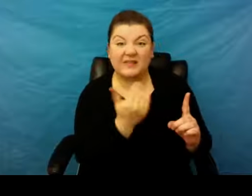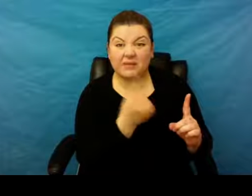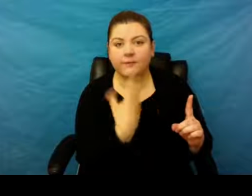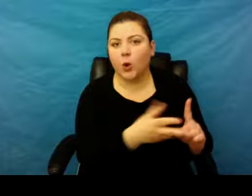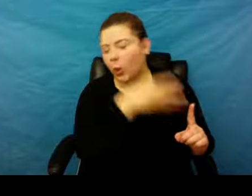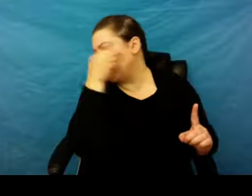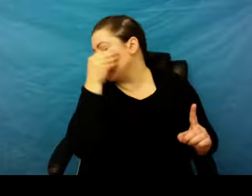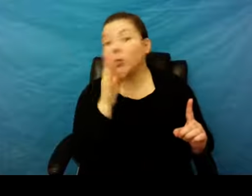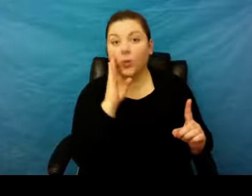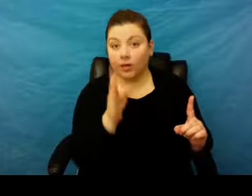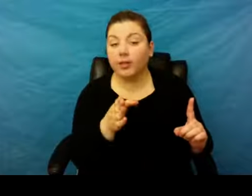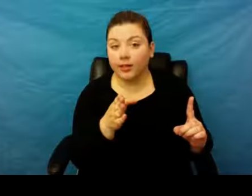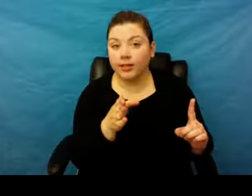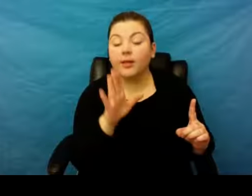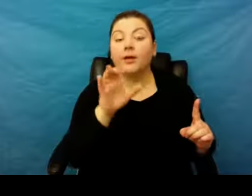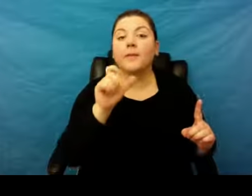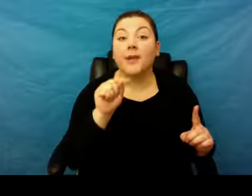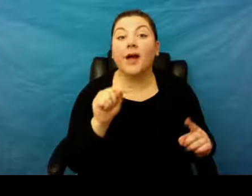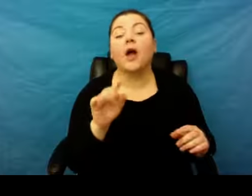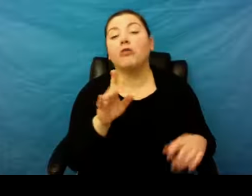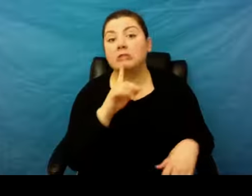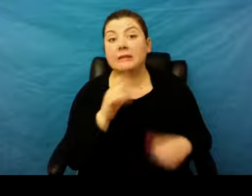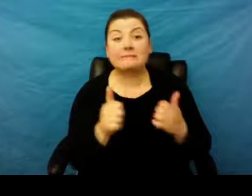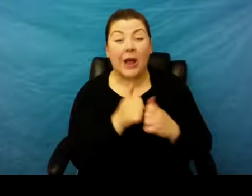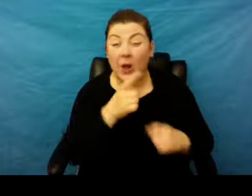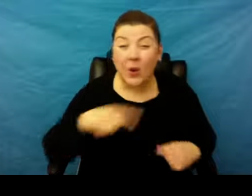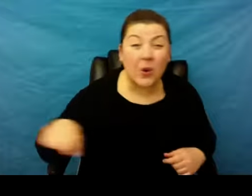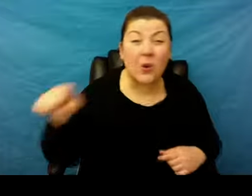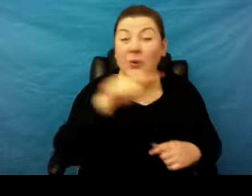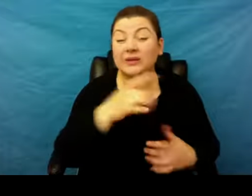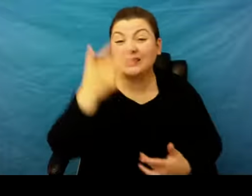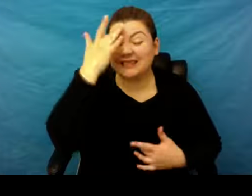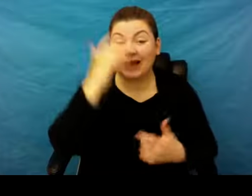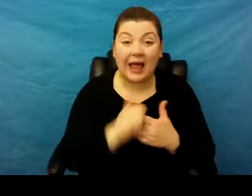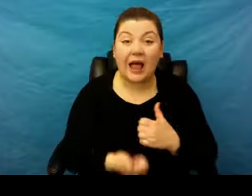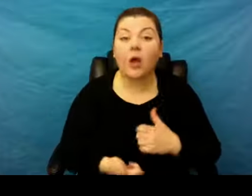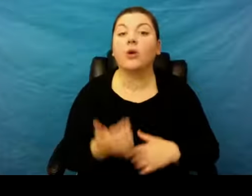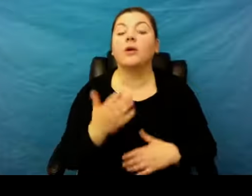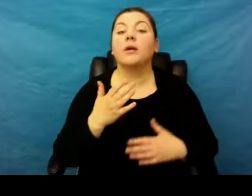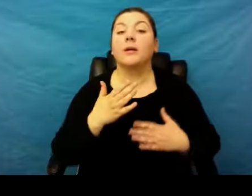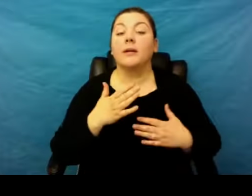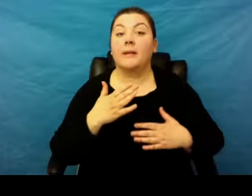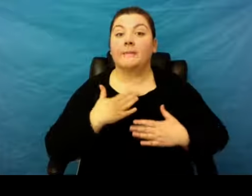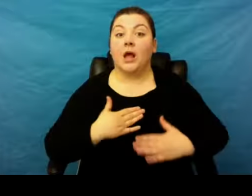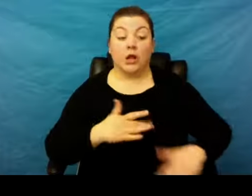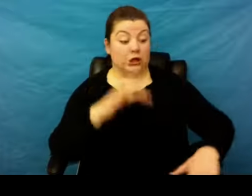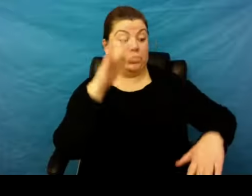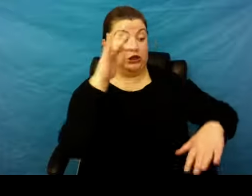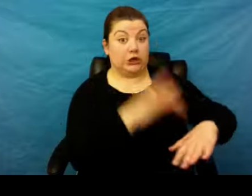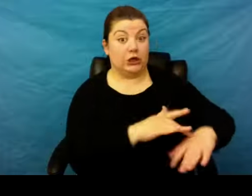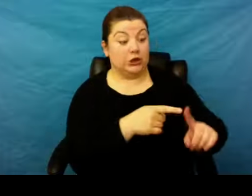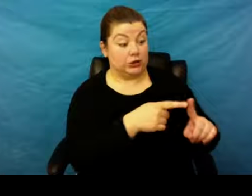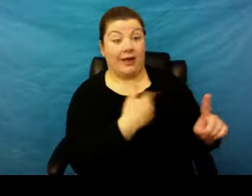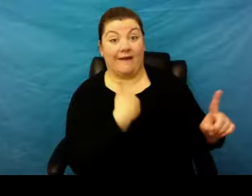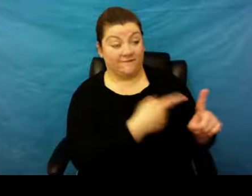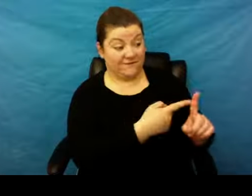the overwhelming majority of people are getting this by physically touching someone who has this disease or